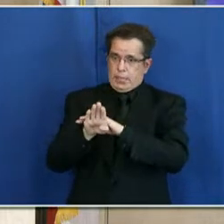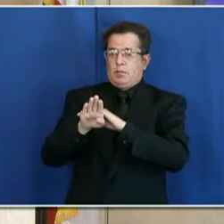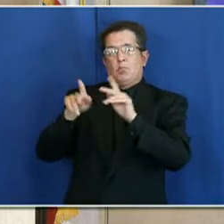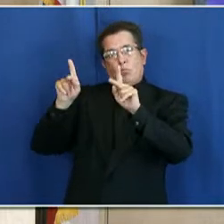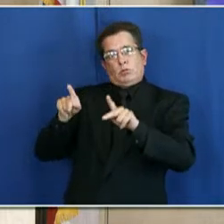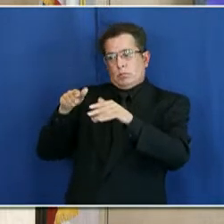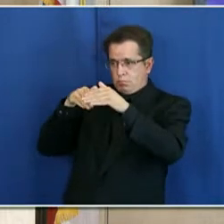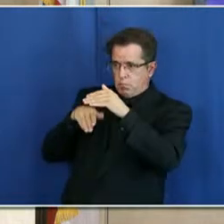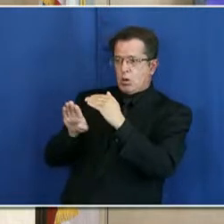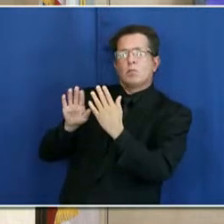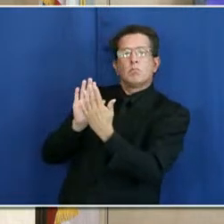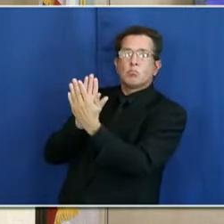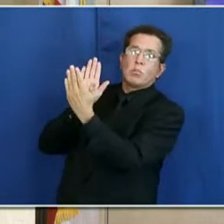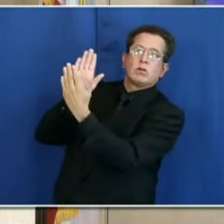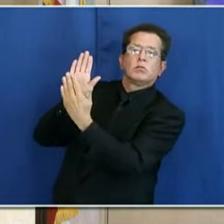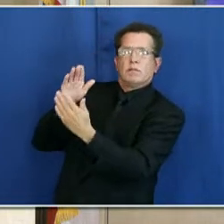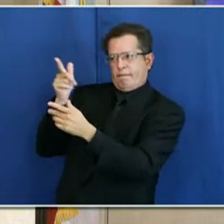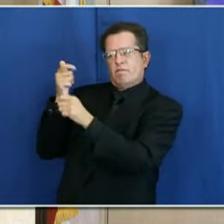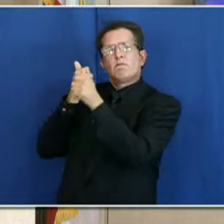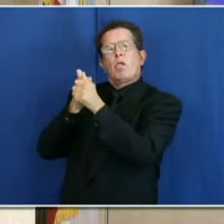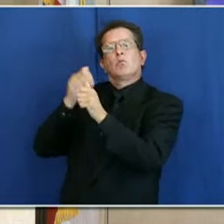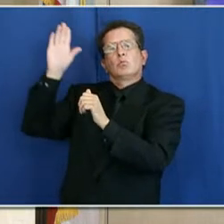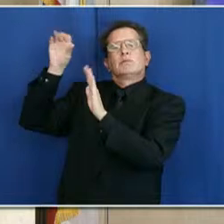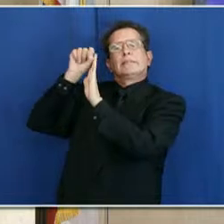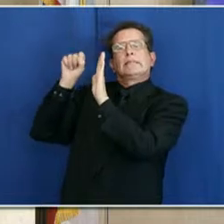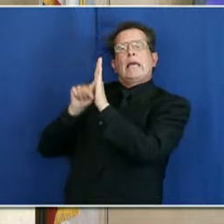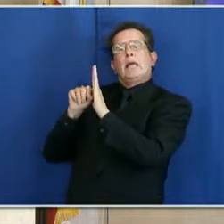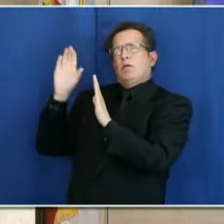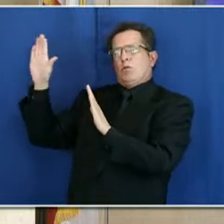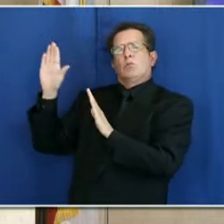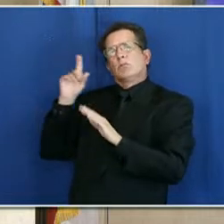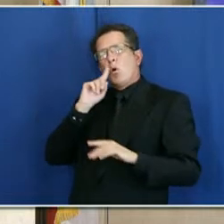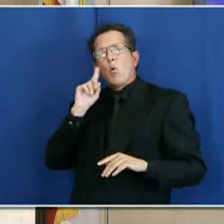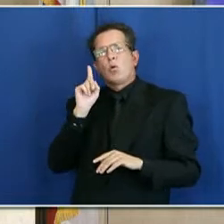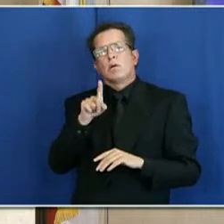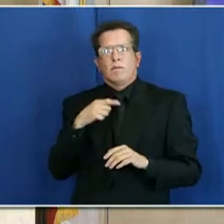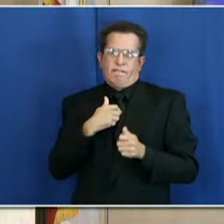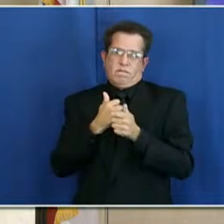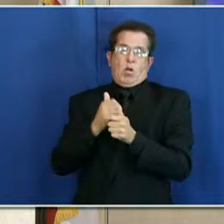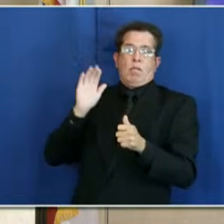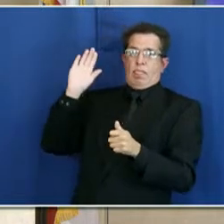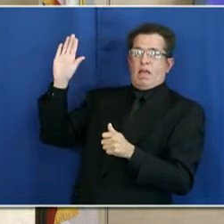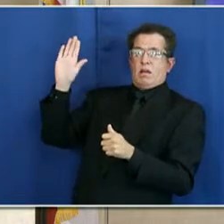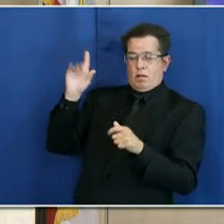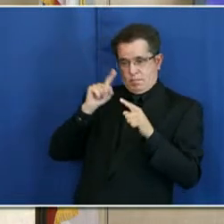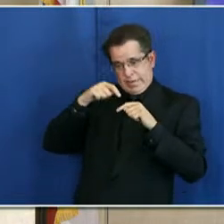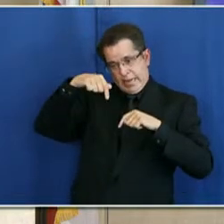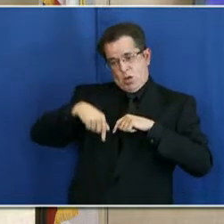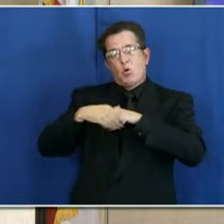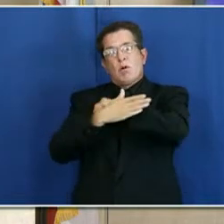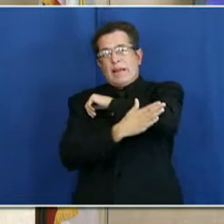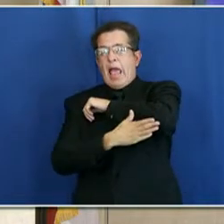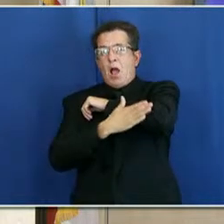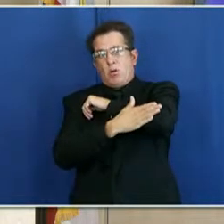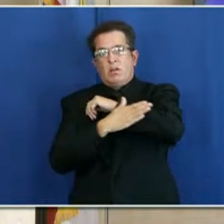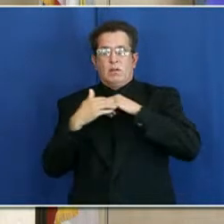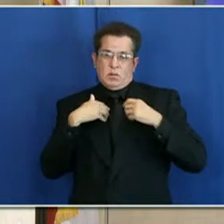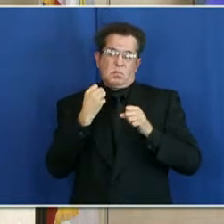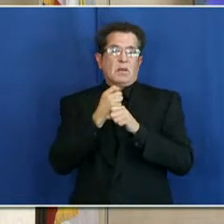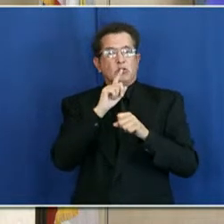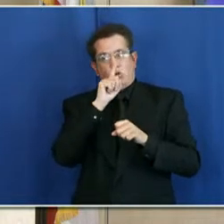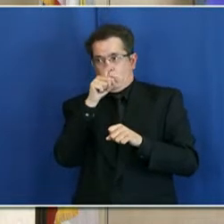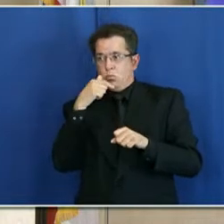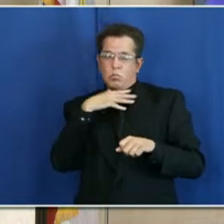in-person learning environment consistent with the state guidance that has been put out. As a county, from a public health standpoint, we want to make sure we're helping